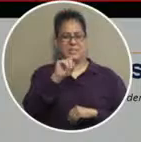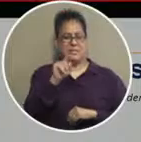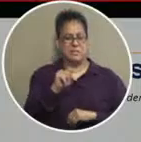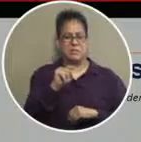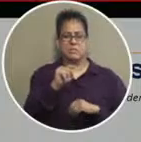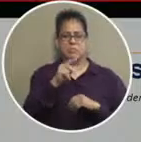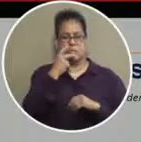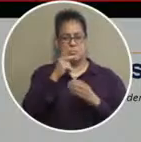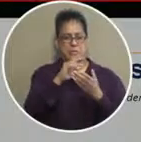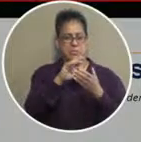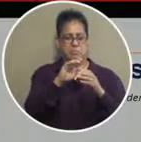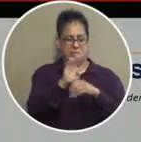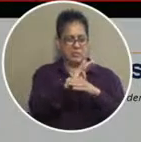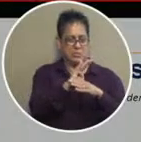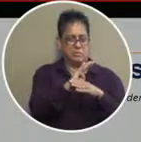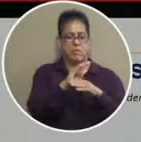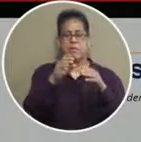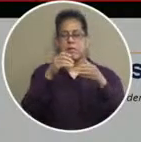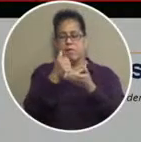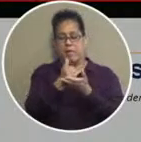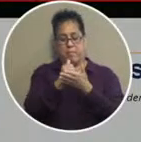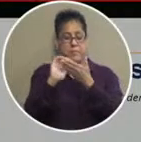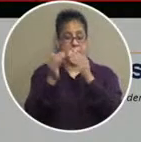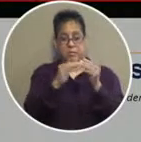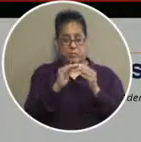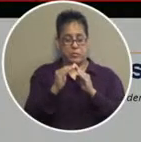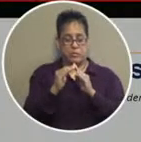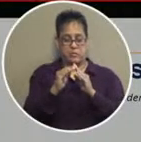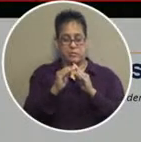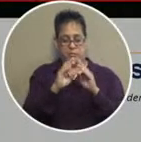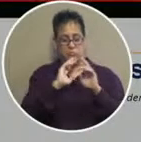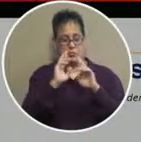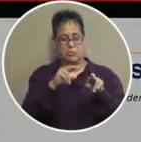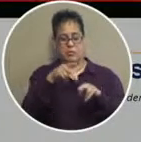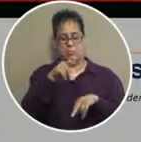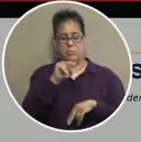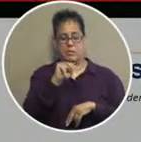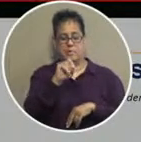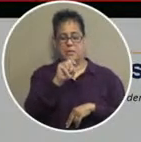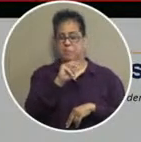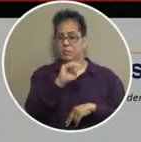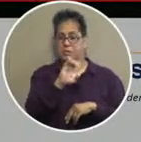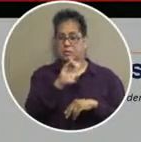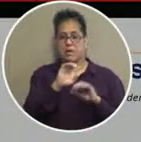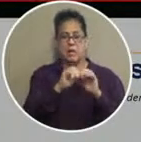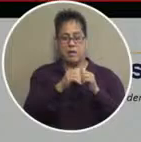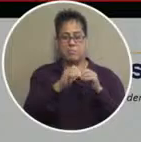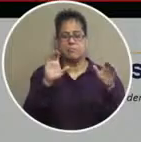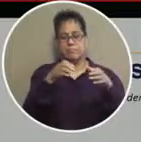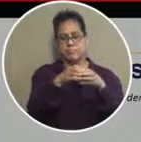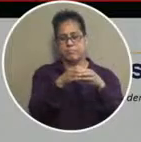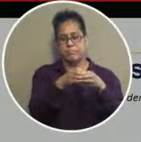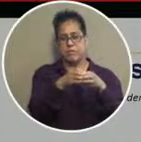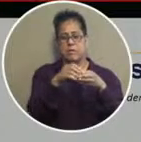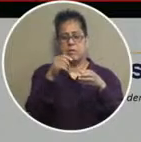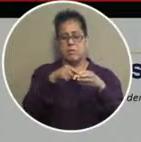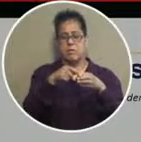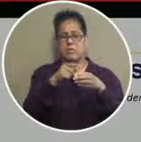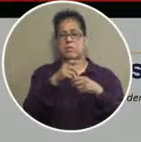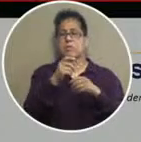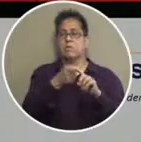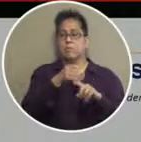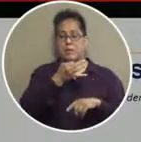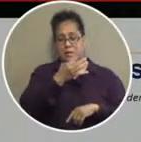create this public-private partnership to help our community respond to the pandemic through convergence. This public-private partnership is guided by